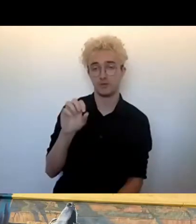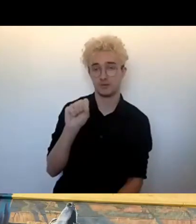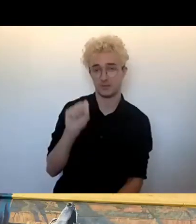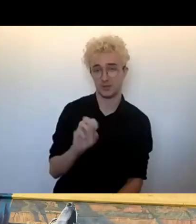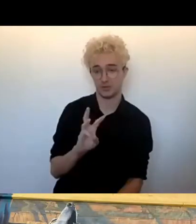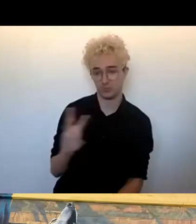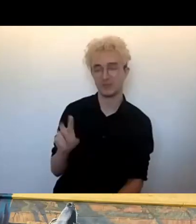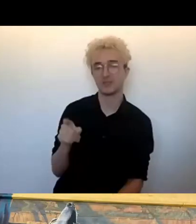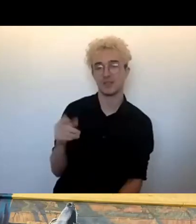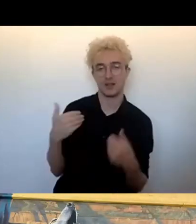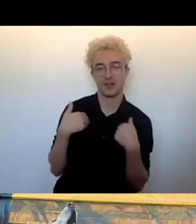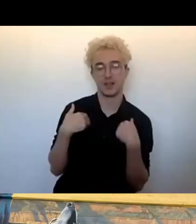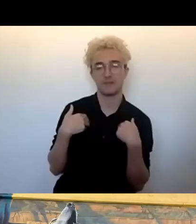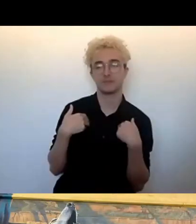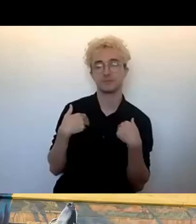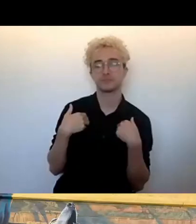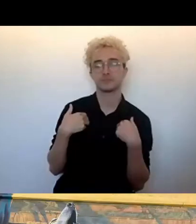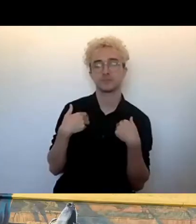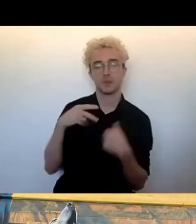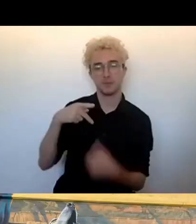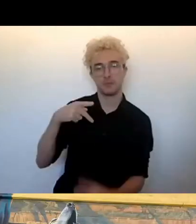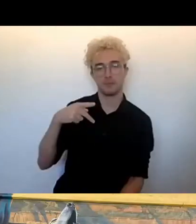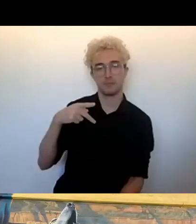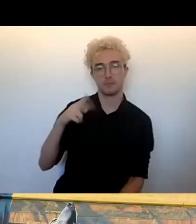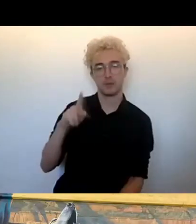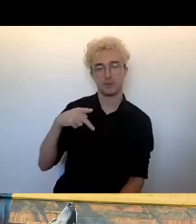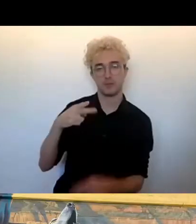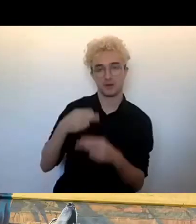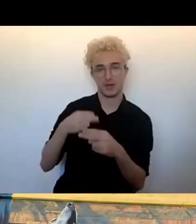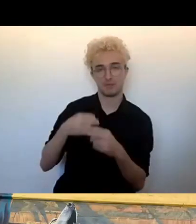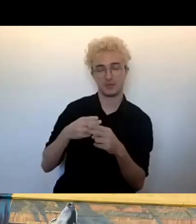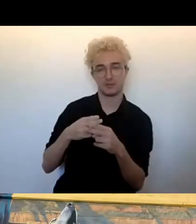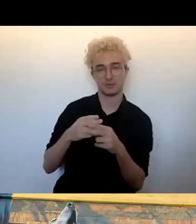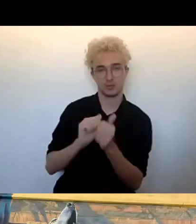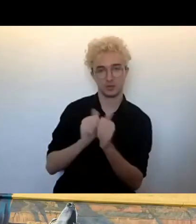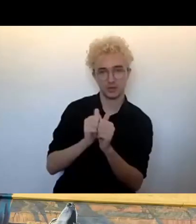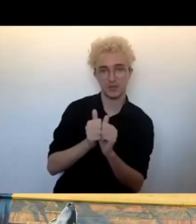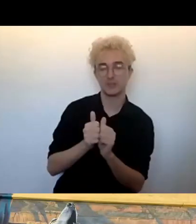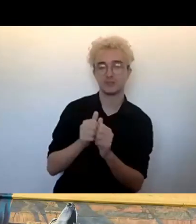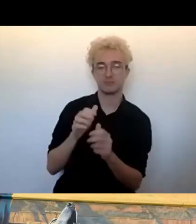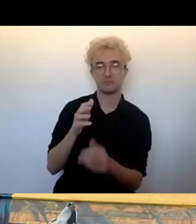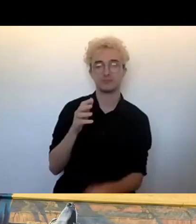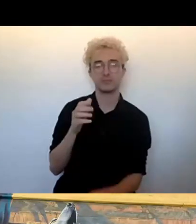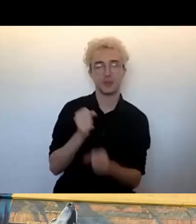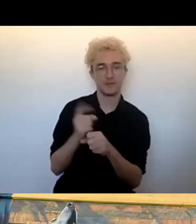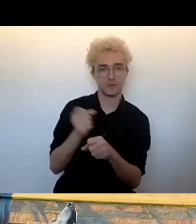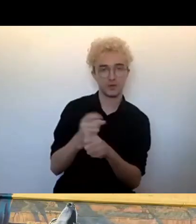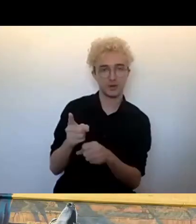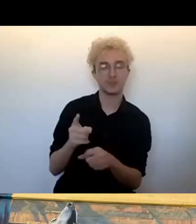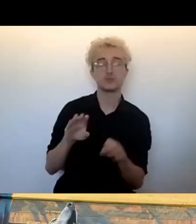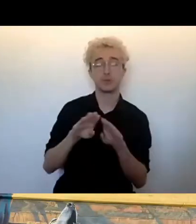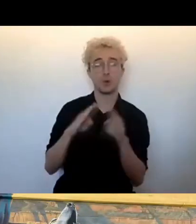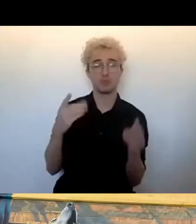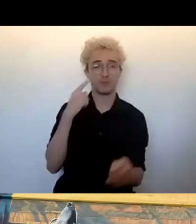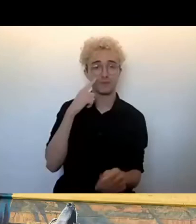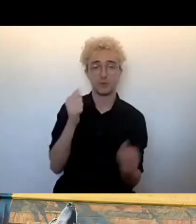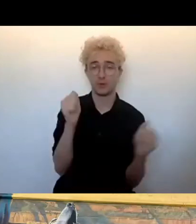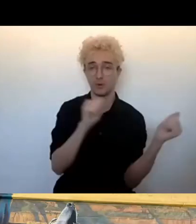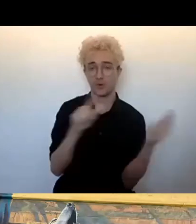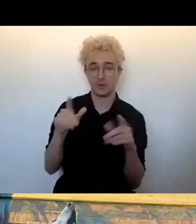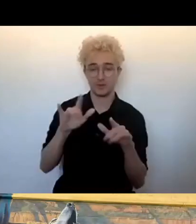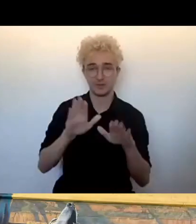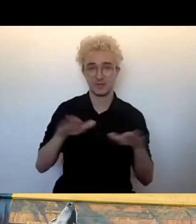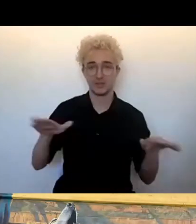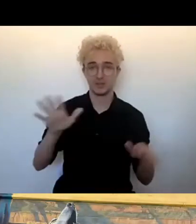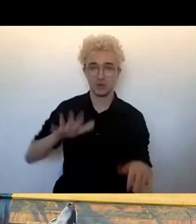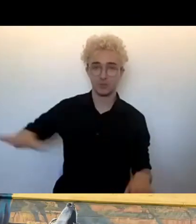contest every winter that's open to school kids all over the country. And so that's actually open right now.